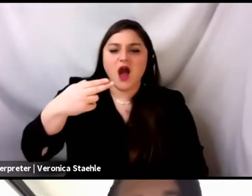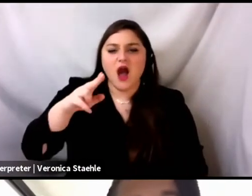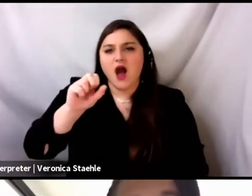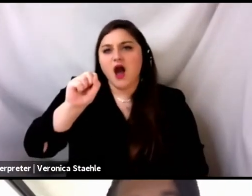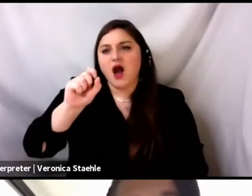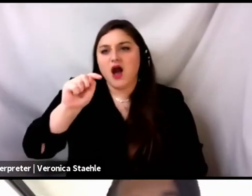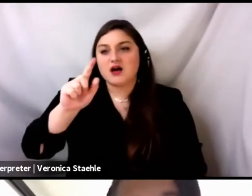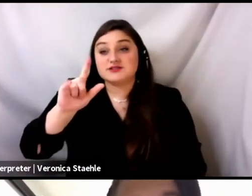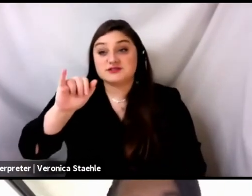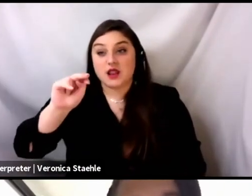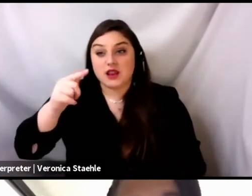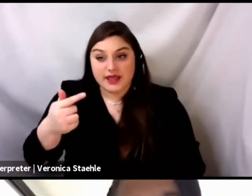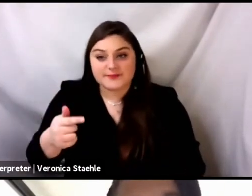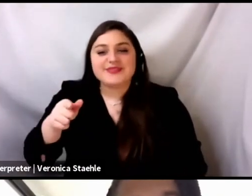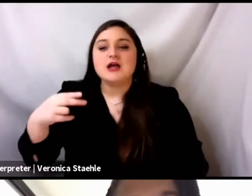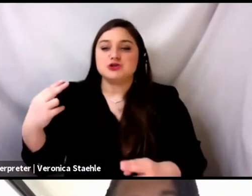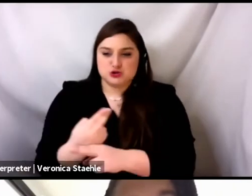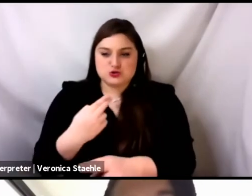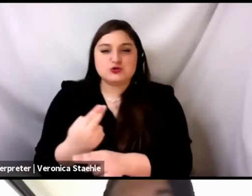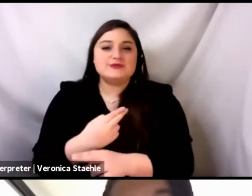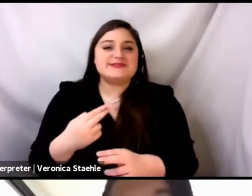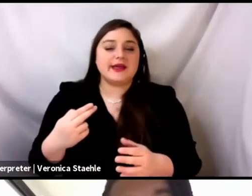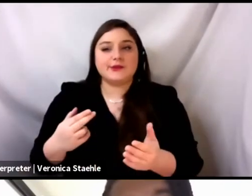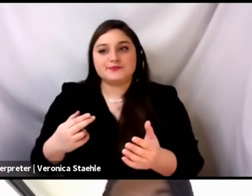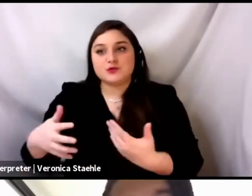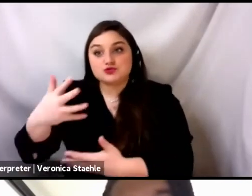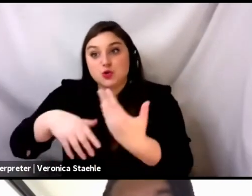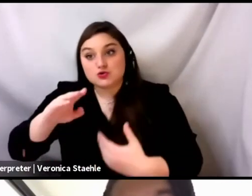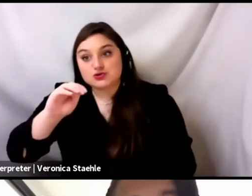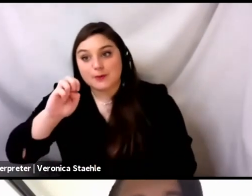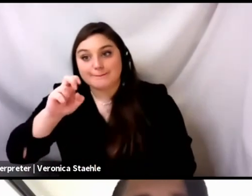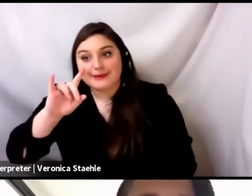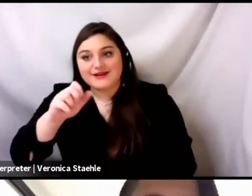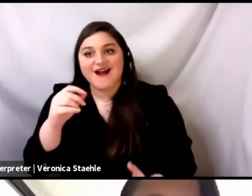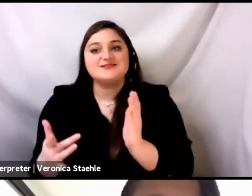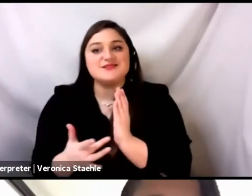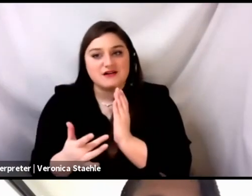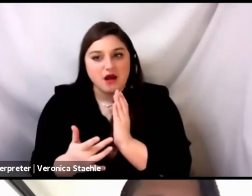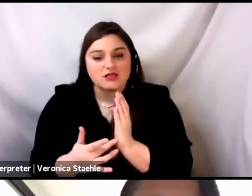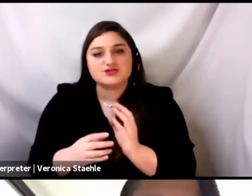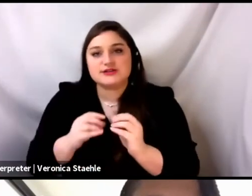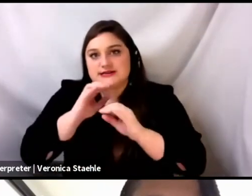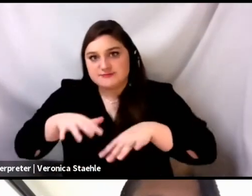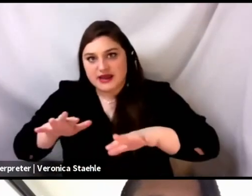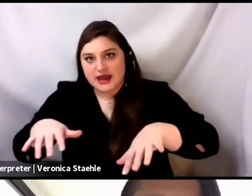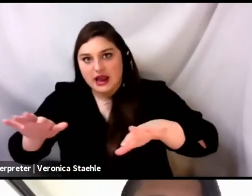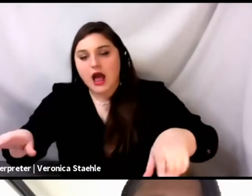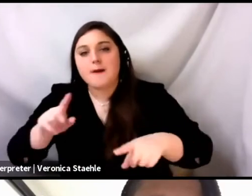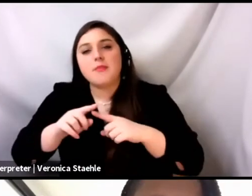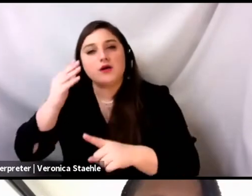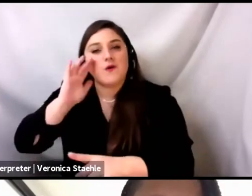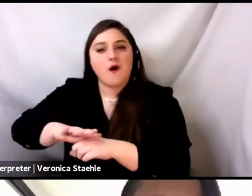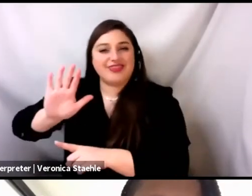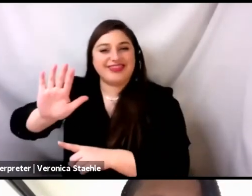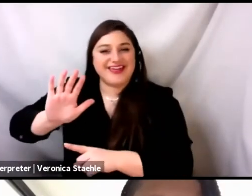intersections of sex work and technology. And yeah, I feel like I know that on their about page, they have a link to get